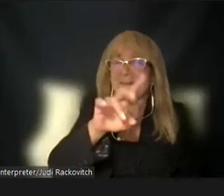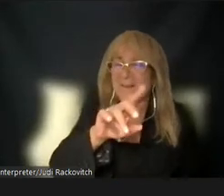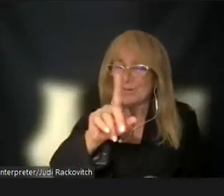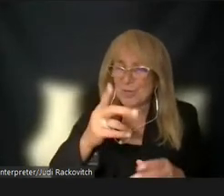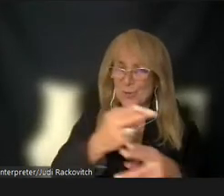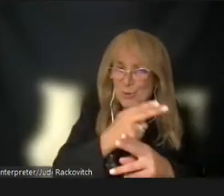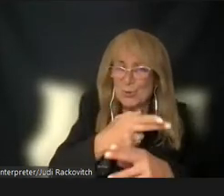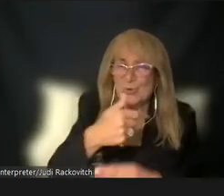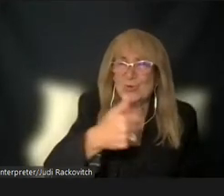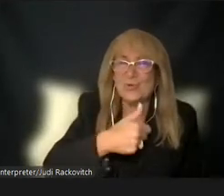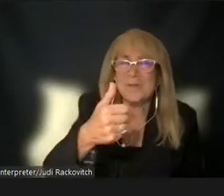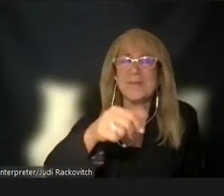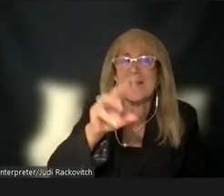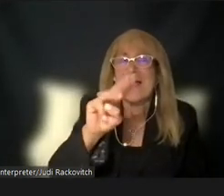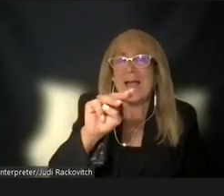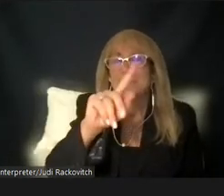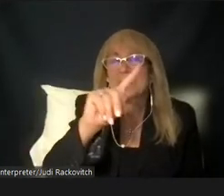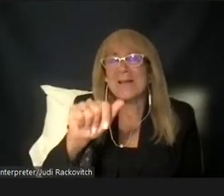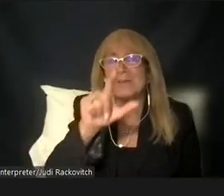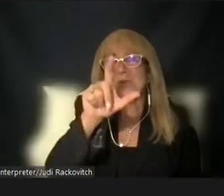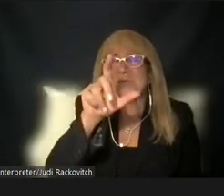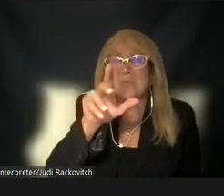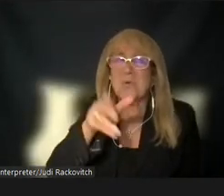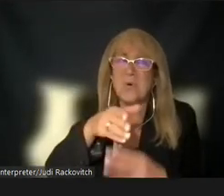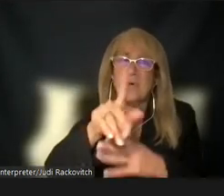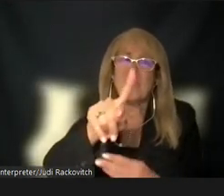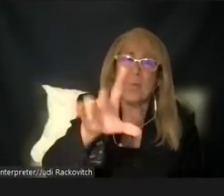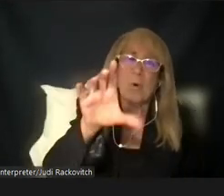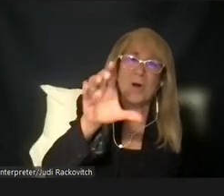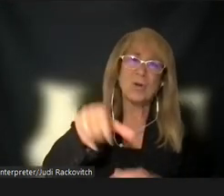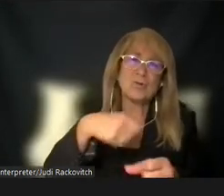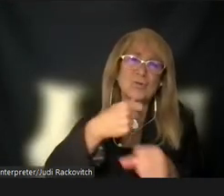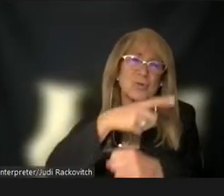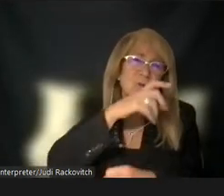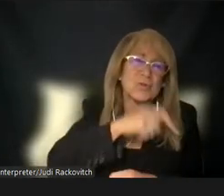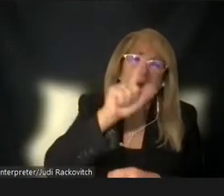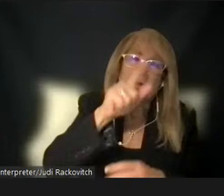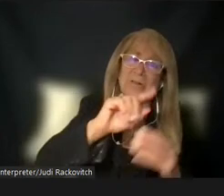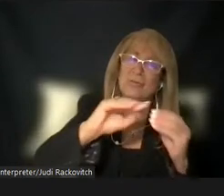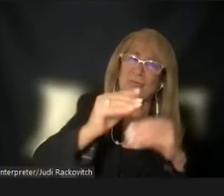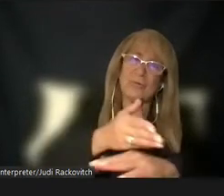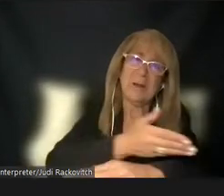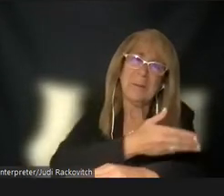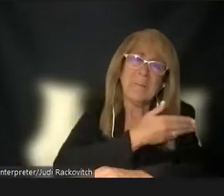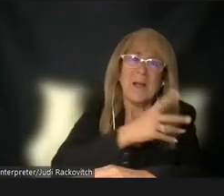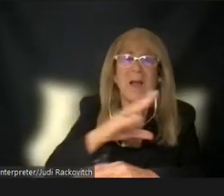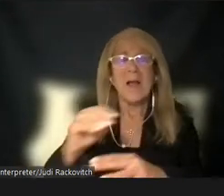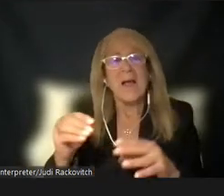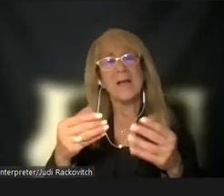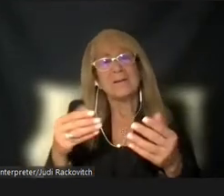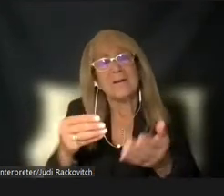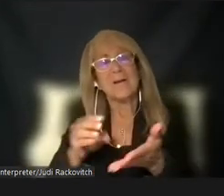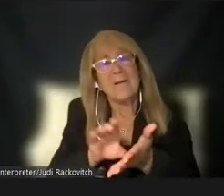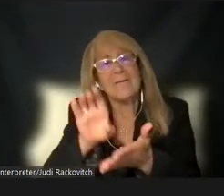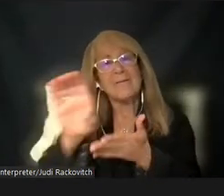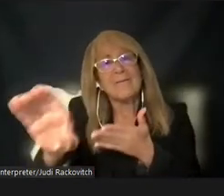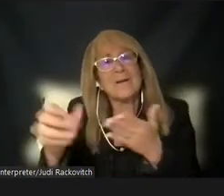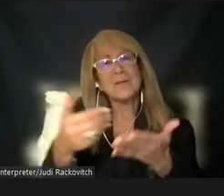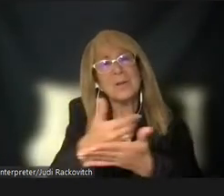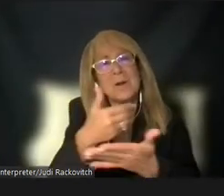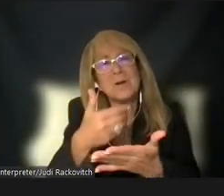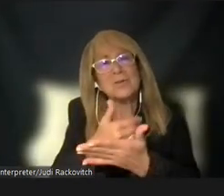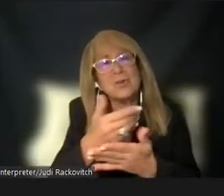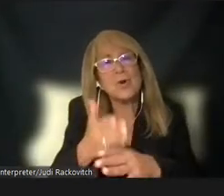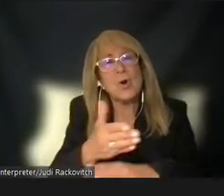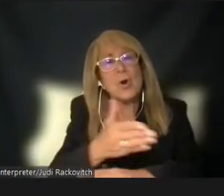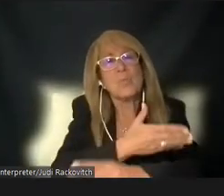MTA's subway system is over 100 years old and must be repaired and modernized to meet the region's needs. And funding transit modernization would improve service and attract